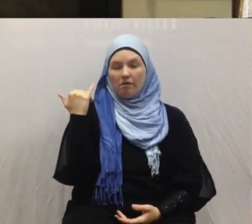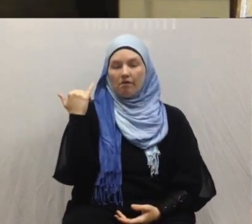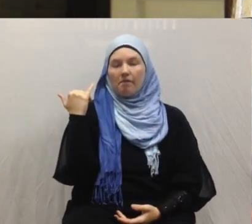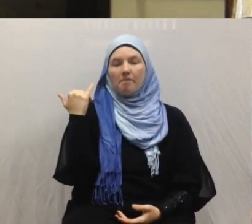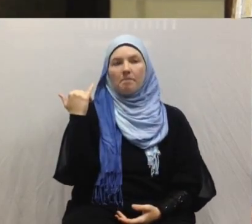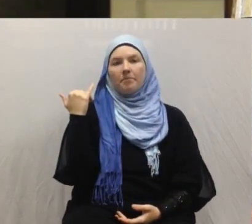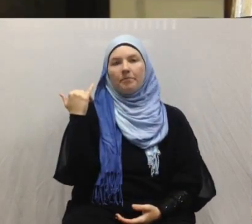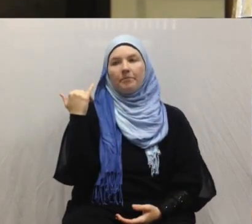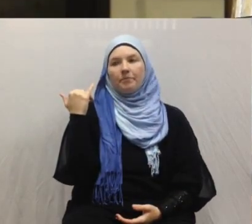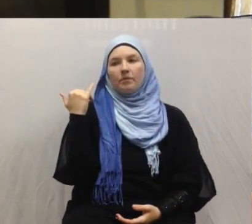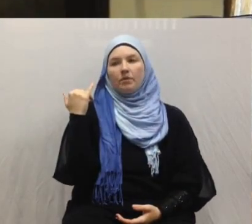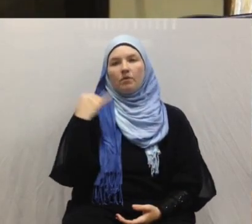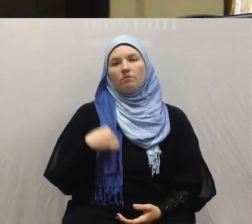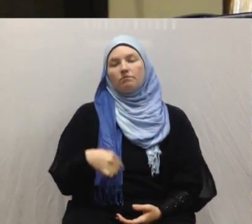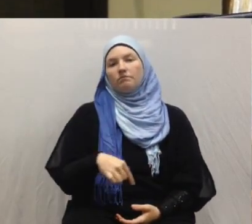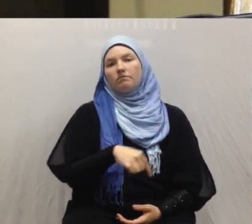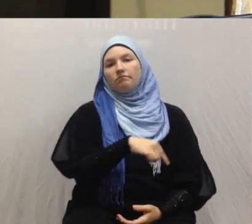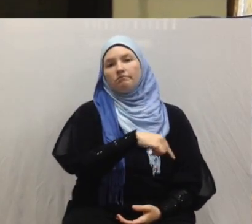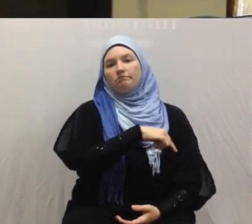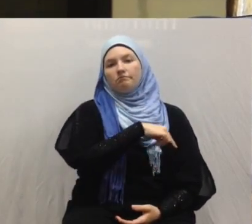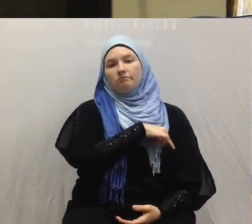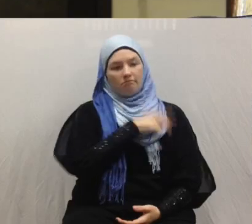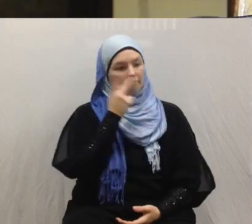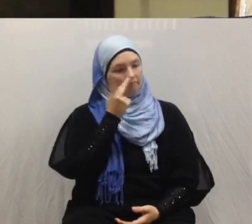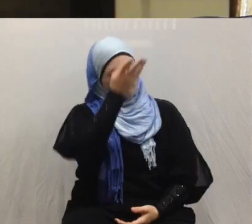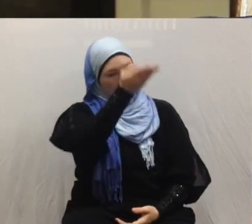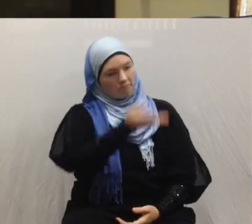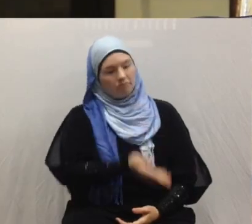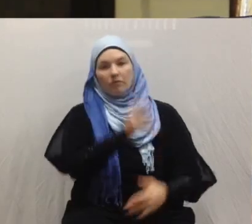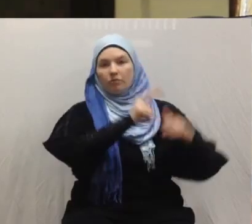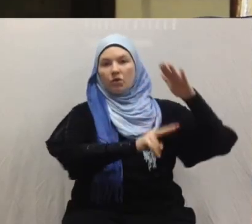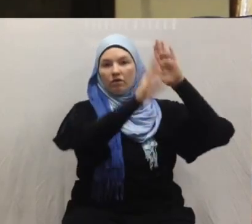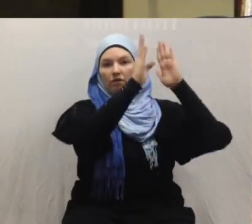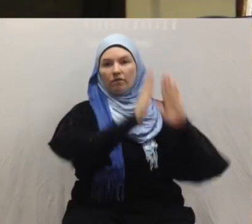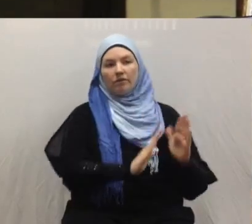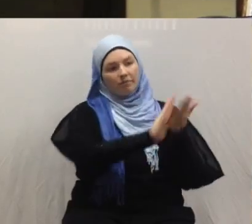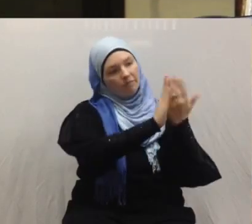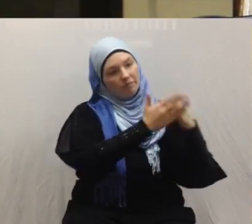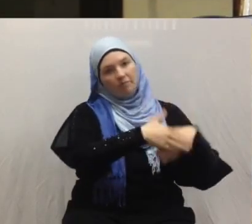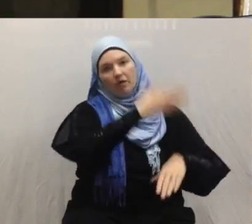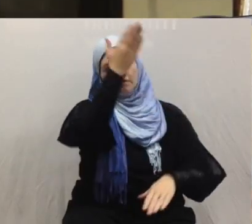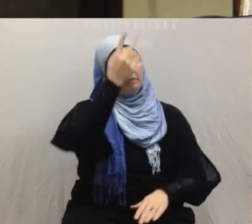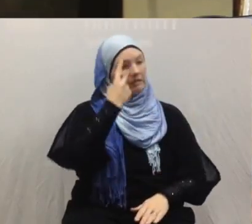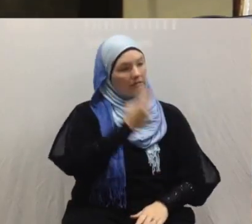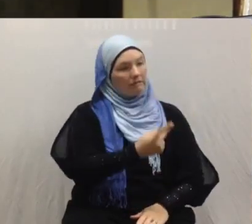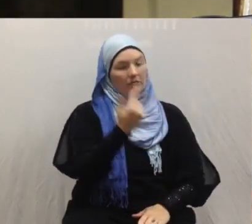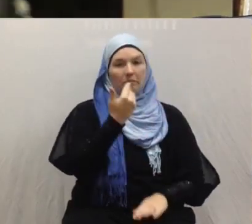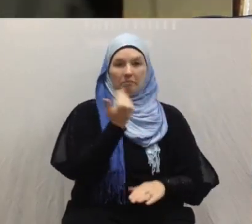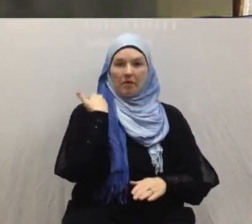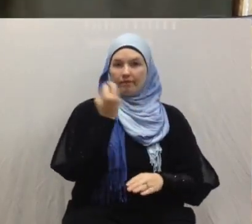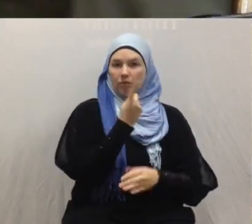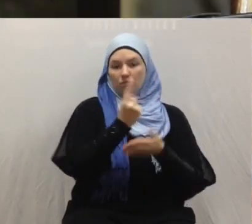we see the Prophet sallallahu alaihi wasallam, as we have seen in the past couple of